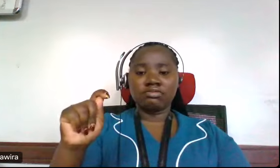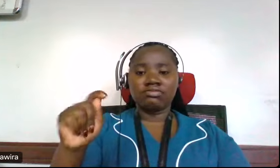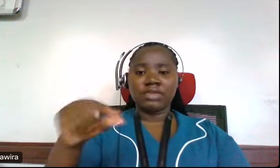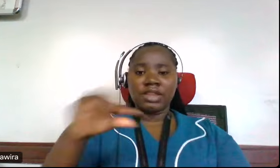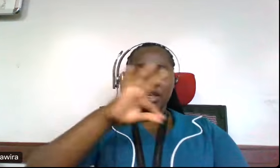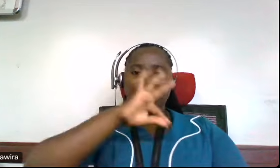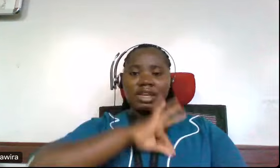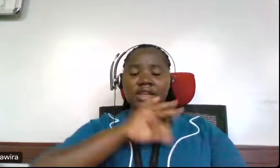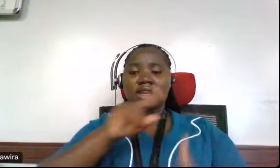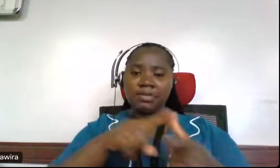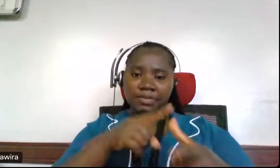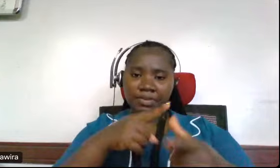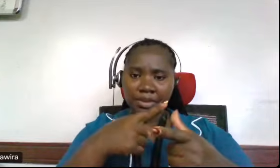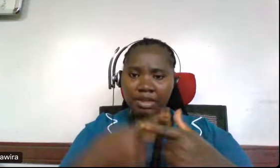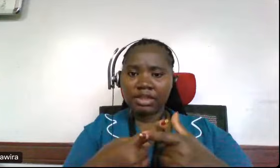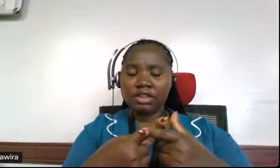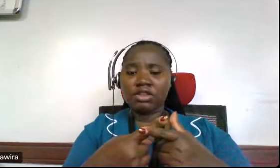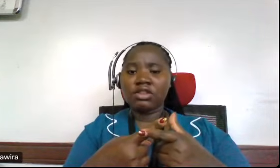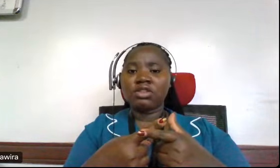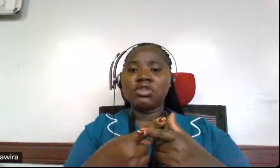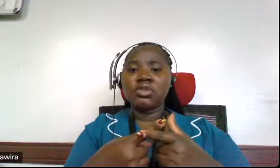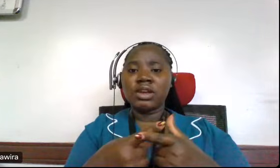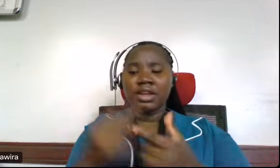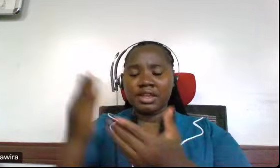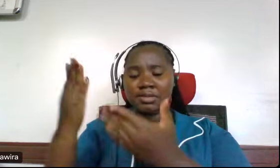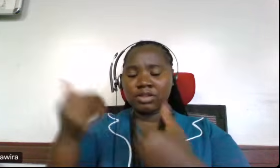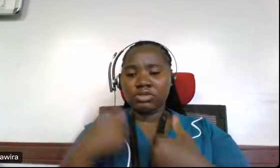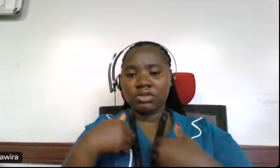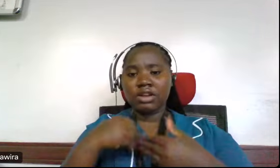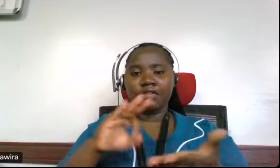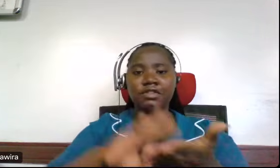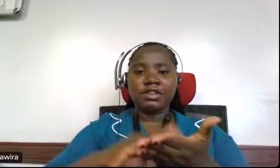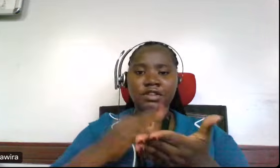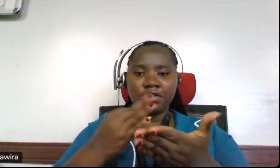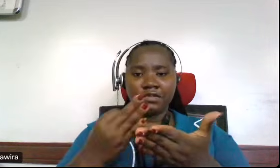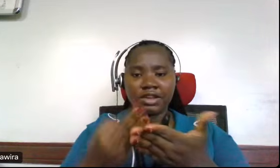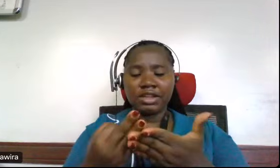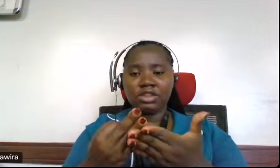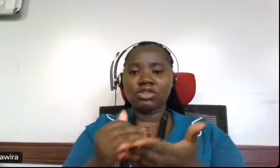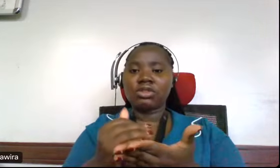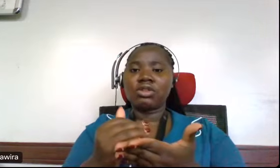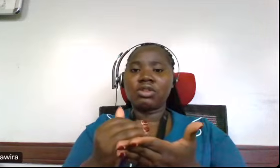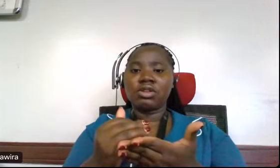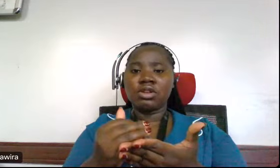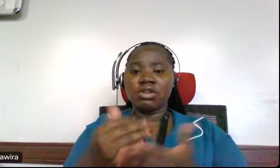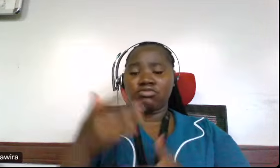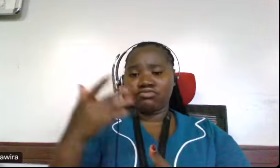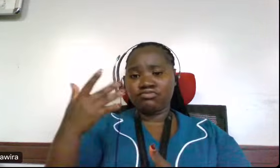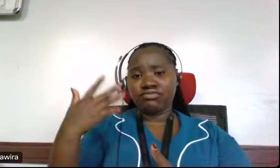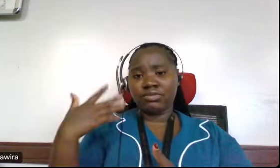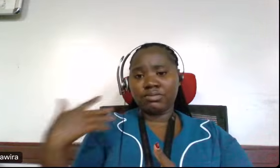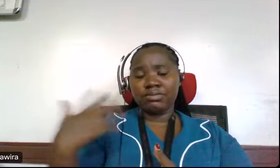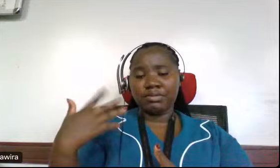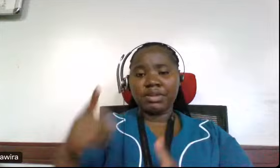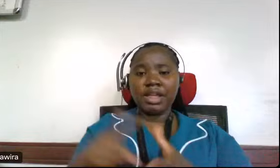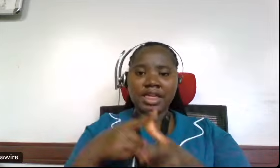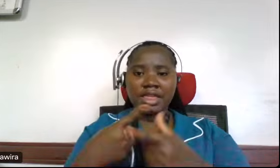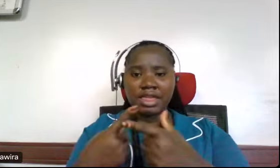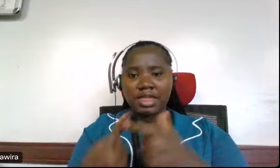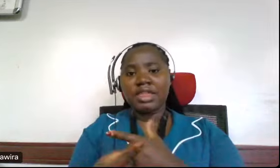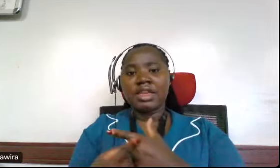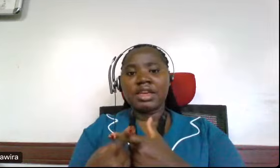required to have financial statements, audited accounts. Then, once you have declared the grant